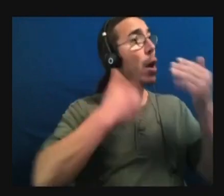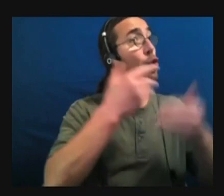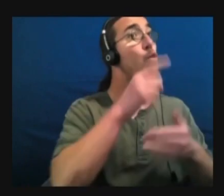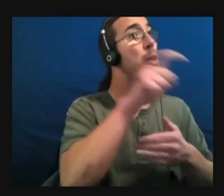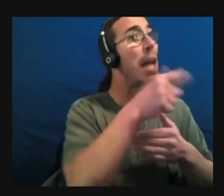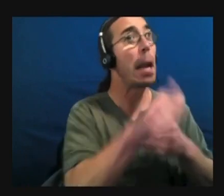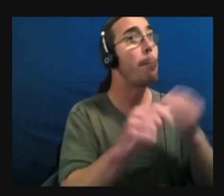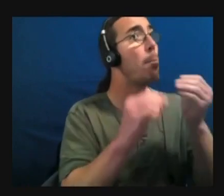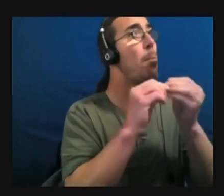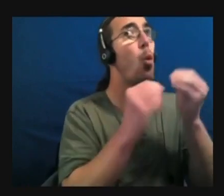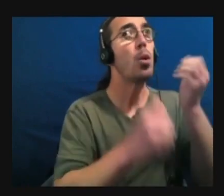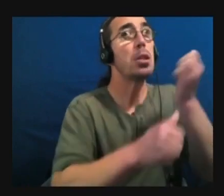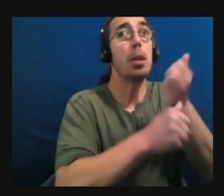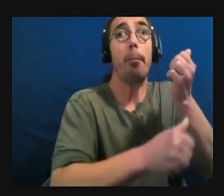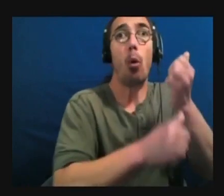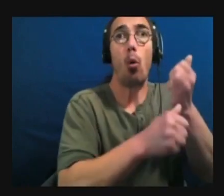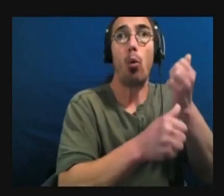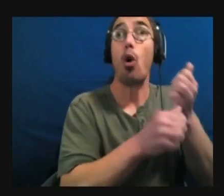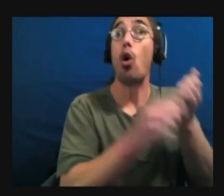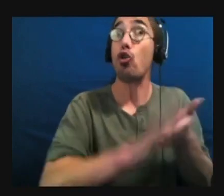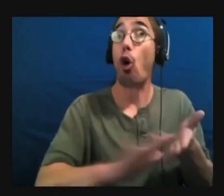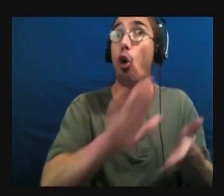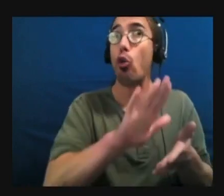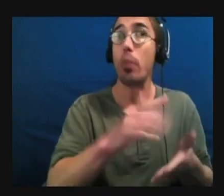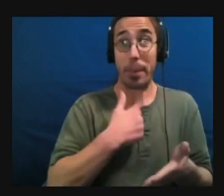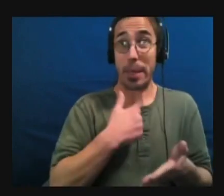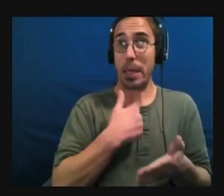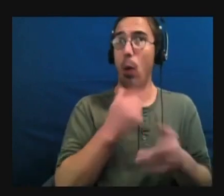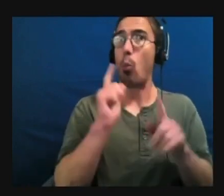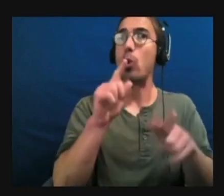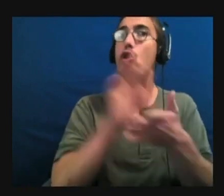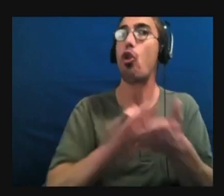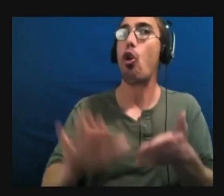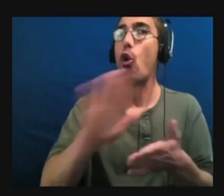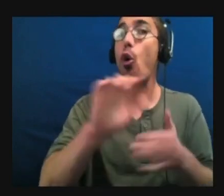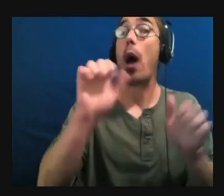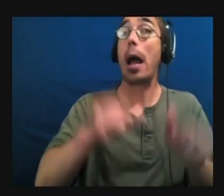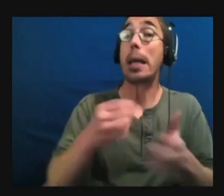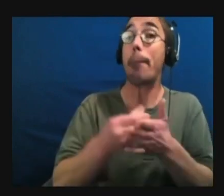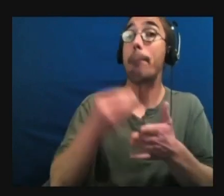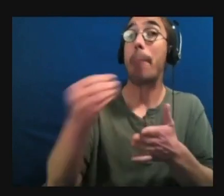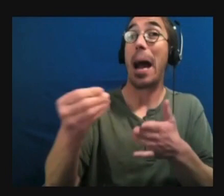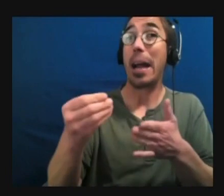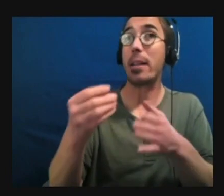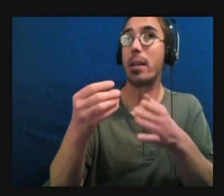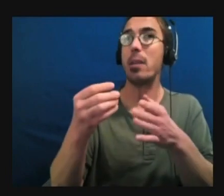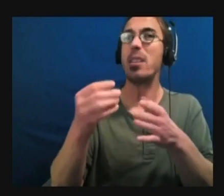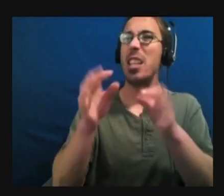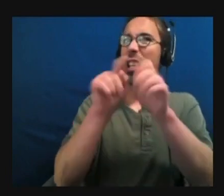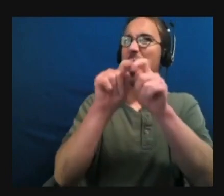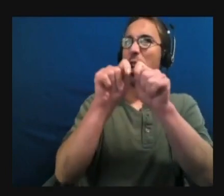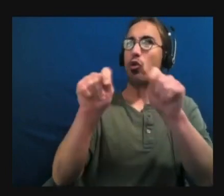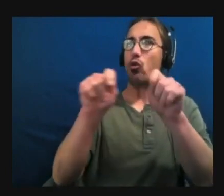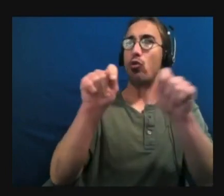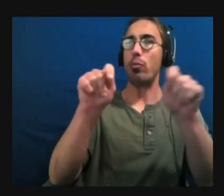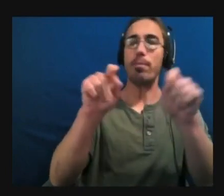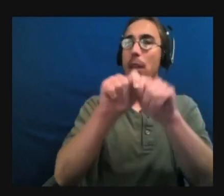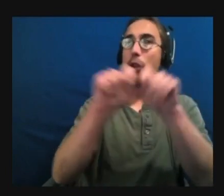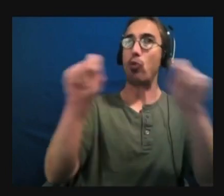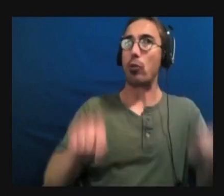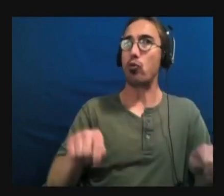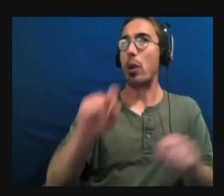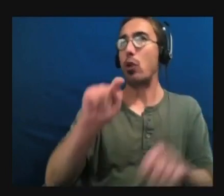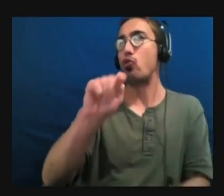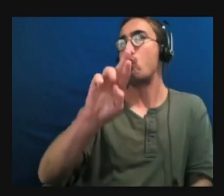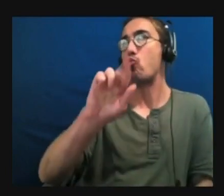in writing? When I was in college, I was able to buy the written transcript, and that helped me tremendously because